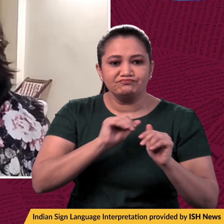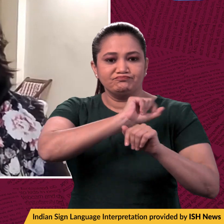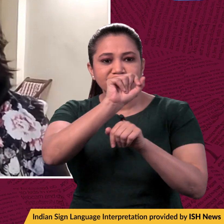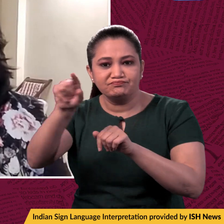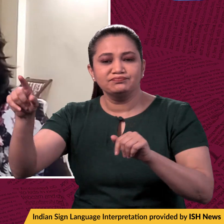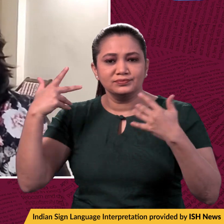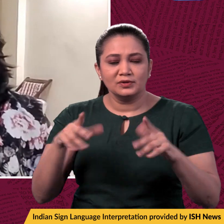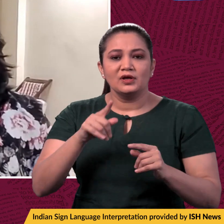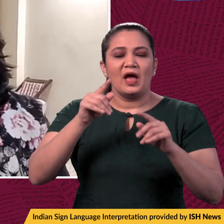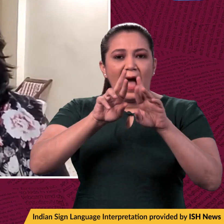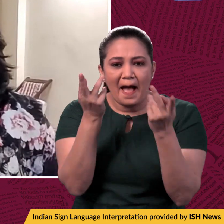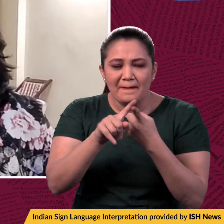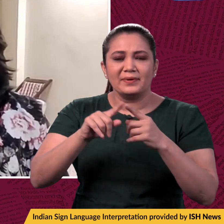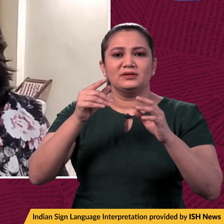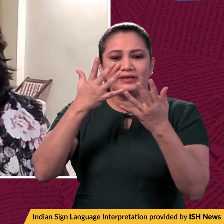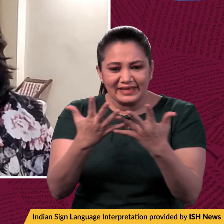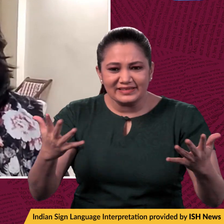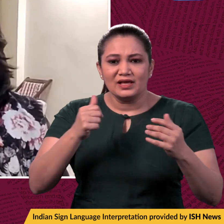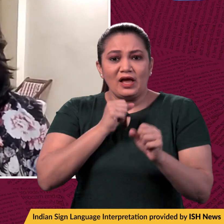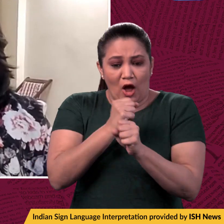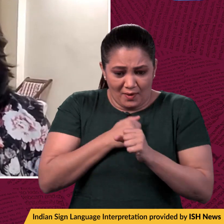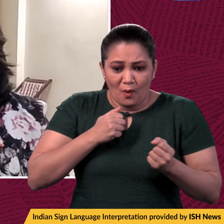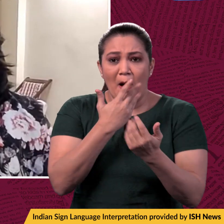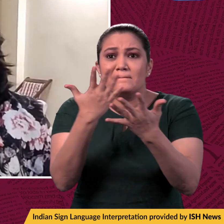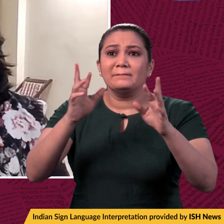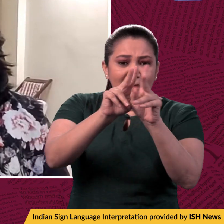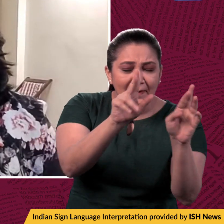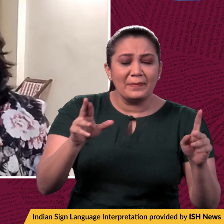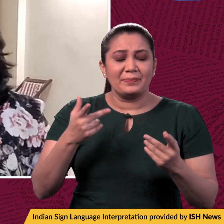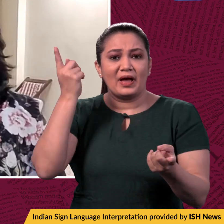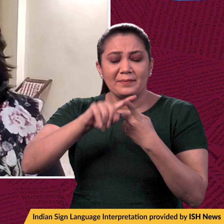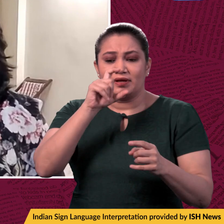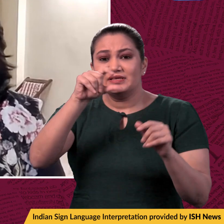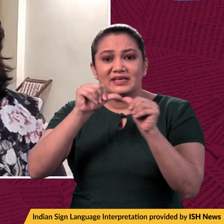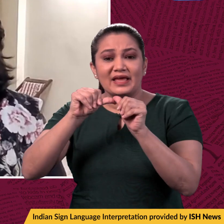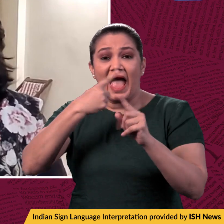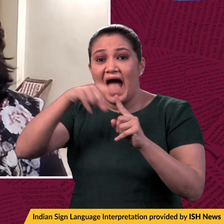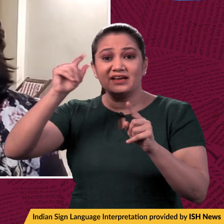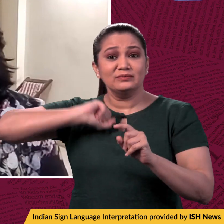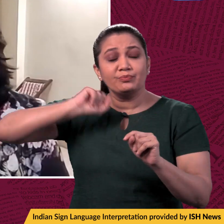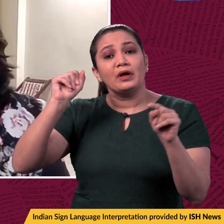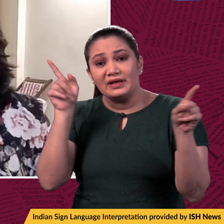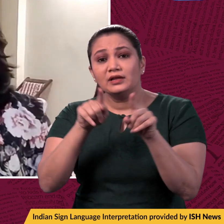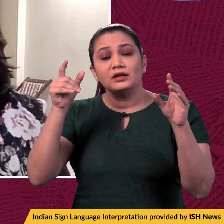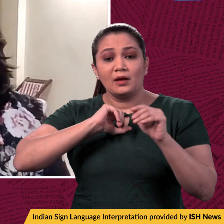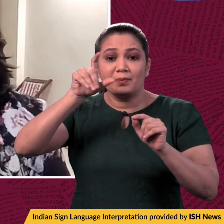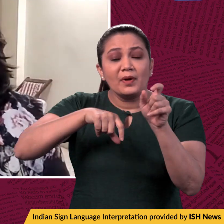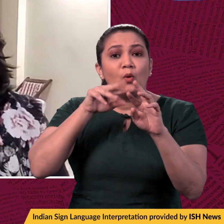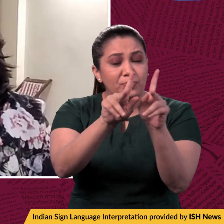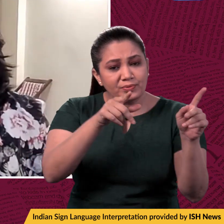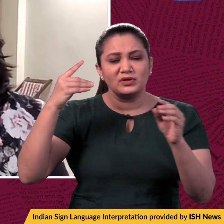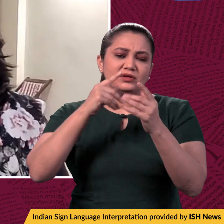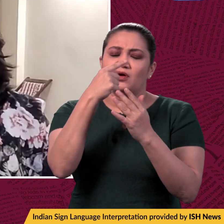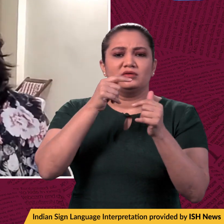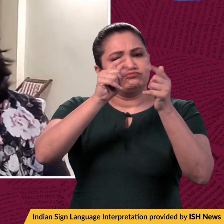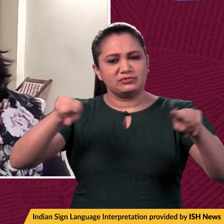274 notices issued for recovery of damages to public properties during the anti-CAA protests. Now, the state government